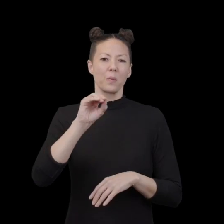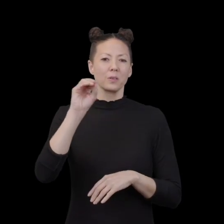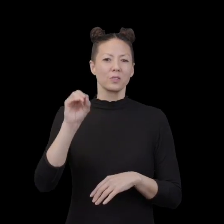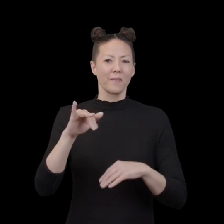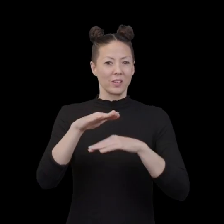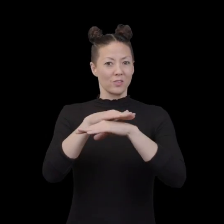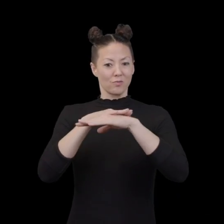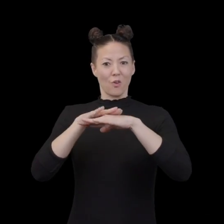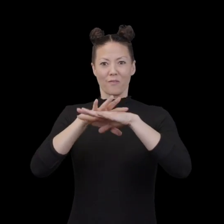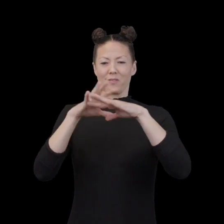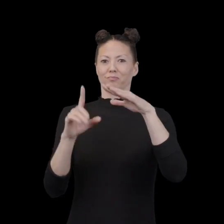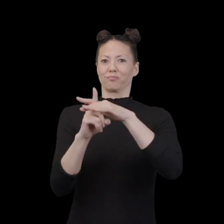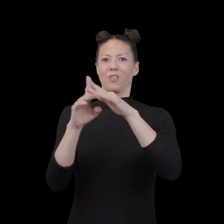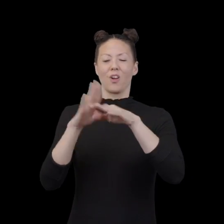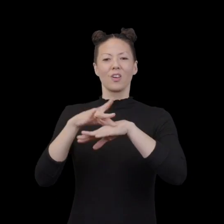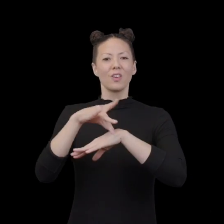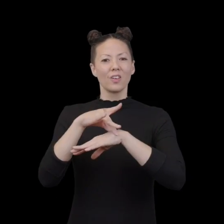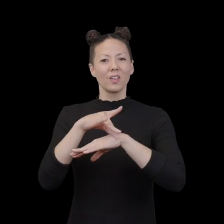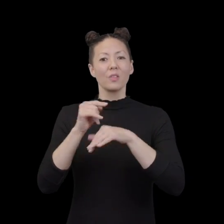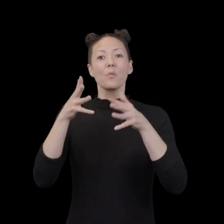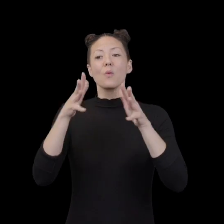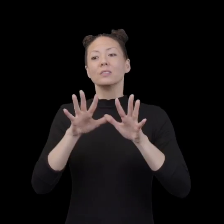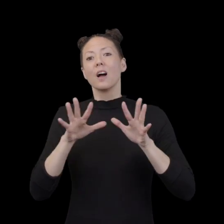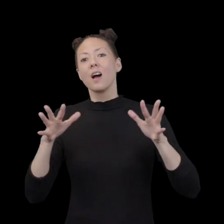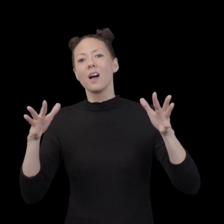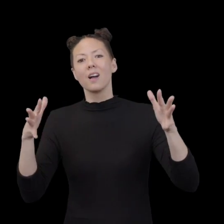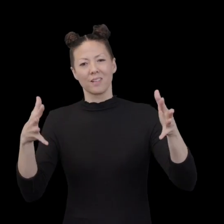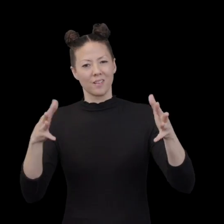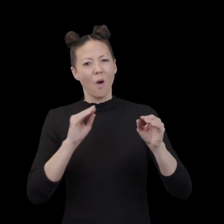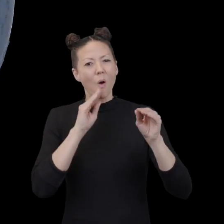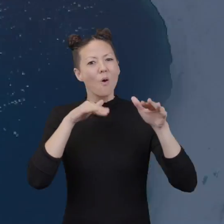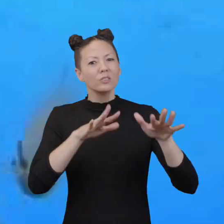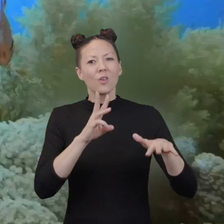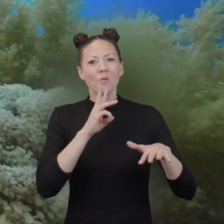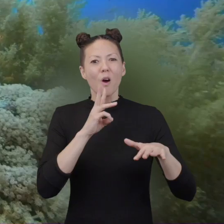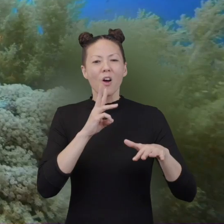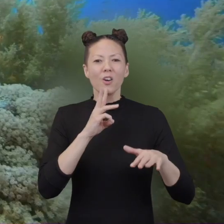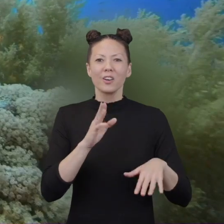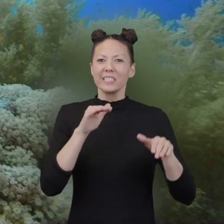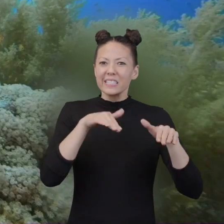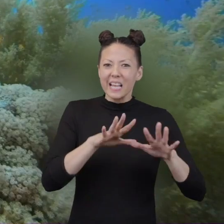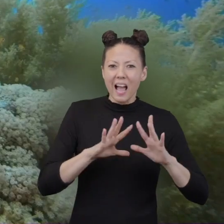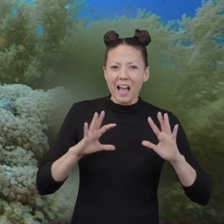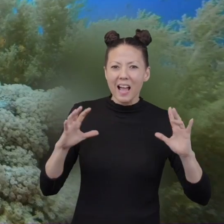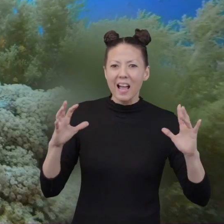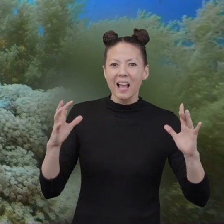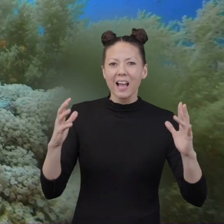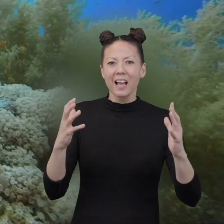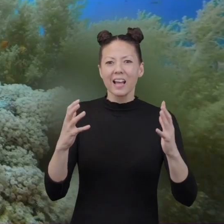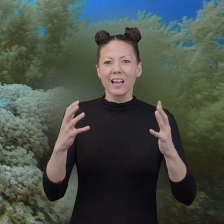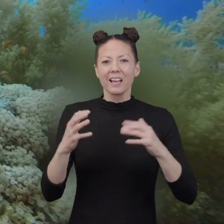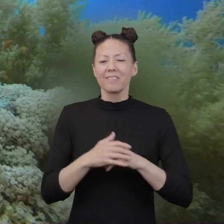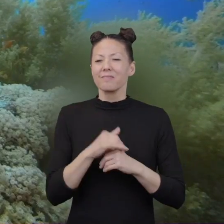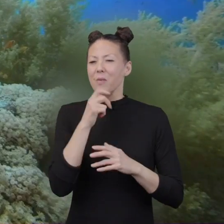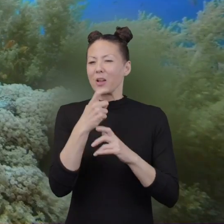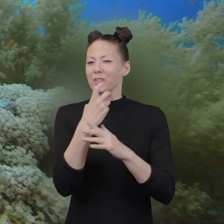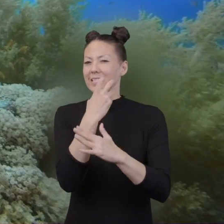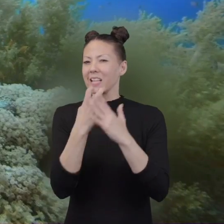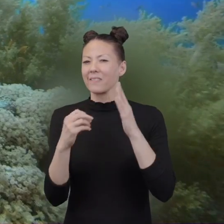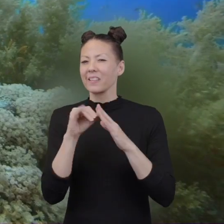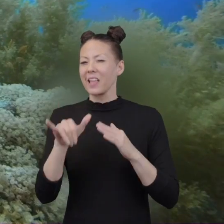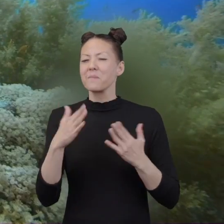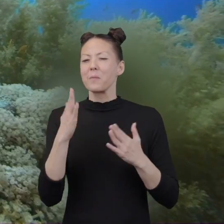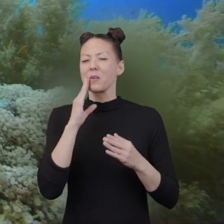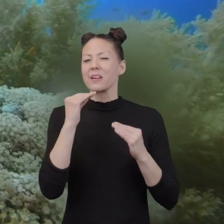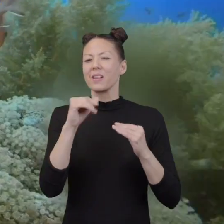of the surface of the Earth. The rest are oceans and seas and bays. But we're not going to dive into that now. That's a lesson